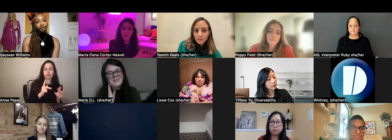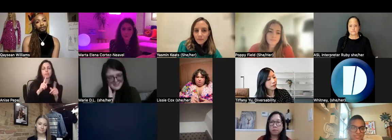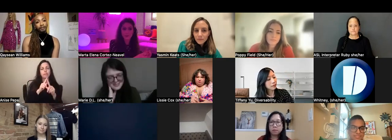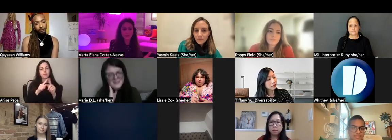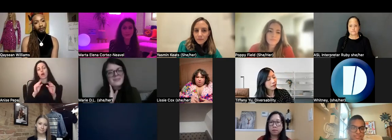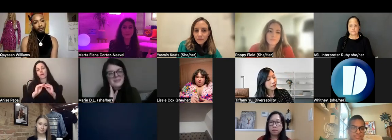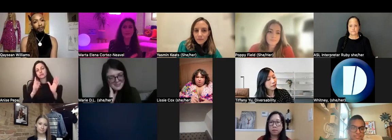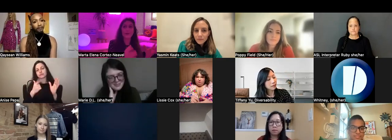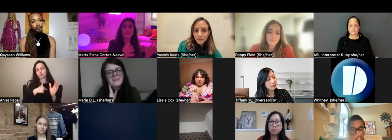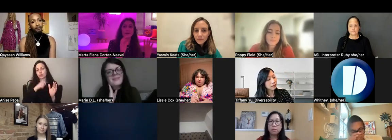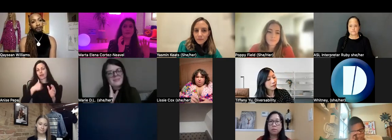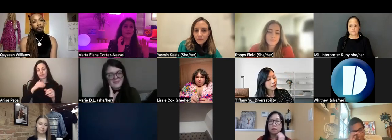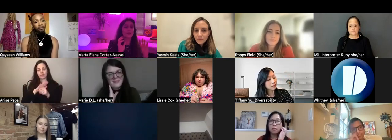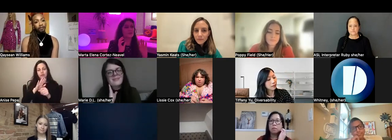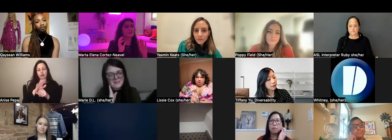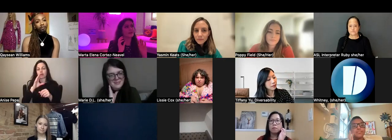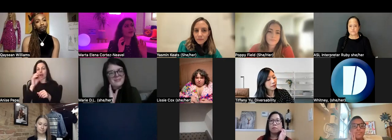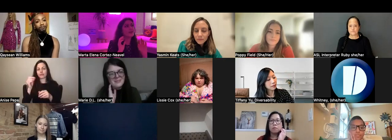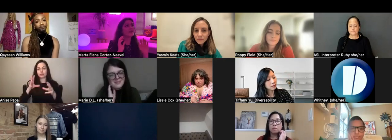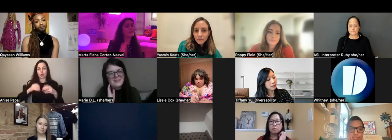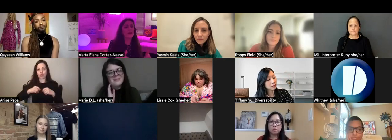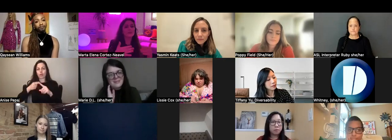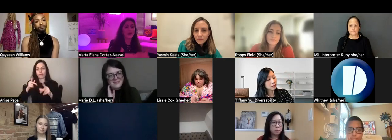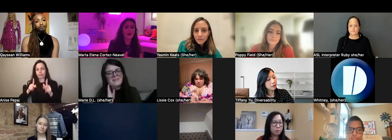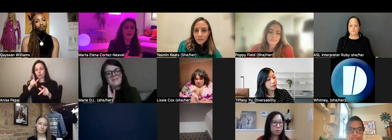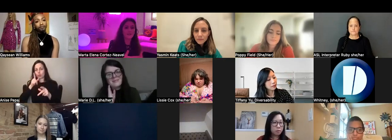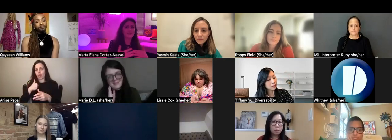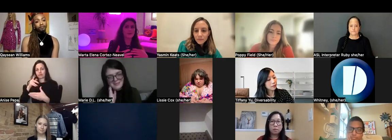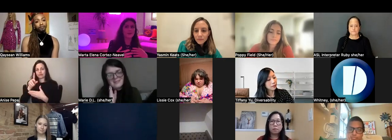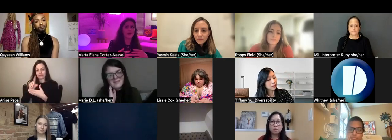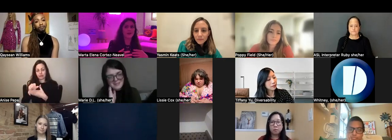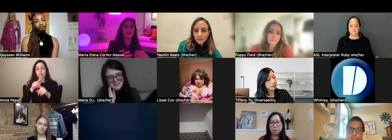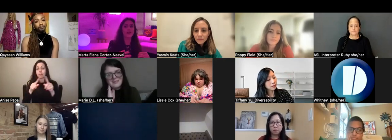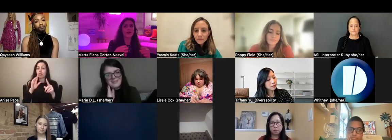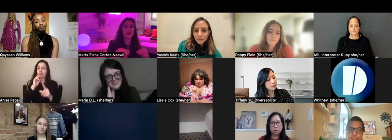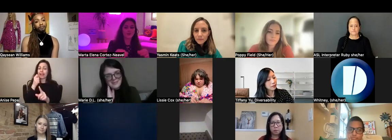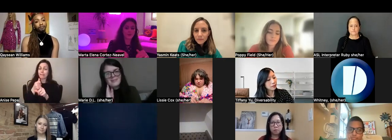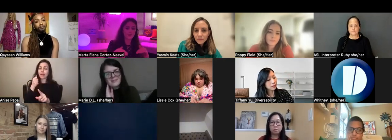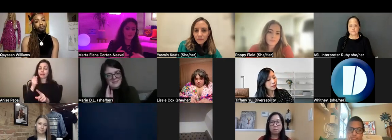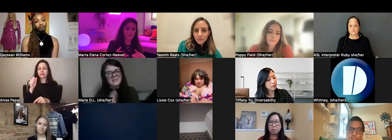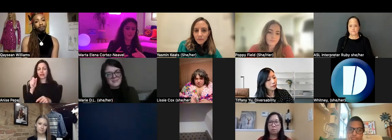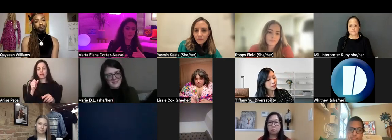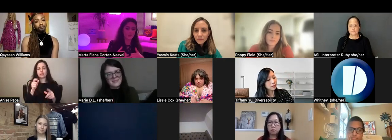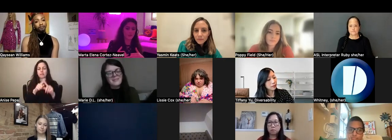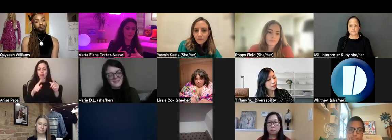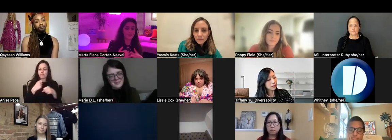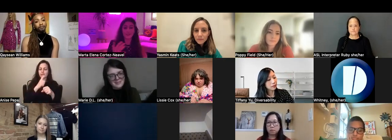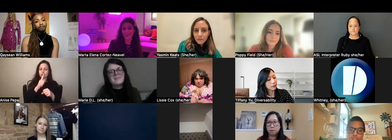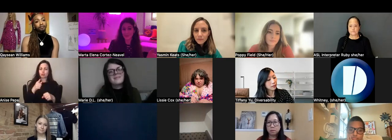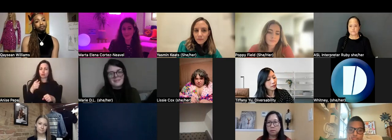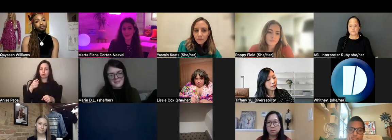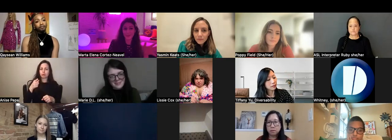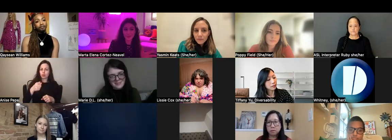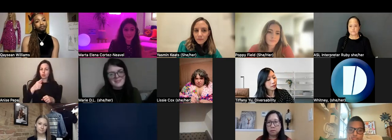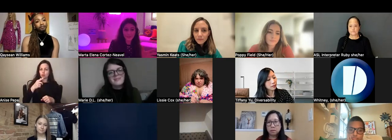owned by people with disabilities yet, but I think in terms of the impact you have, it's more about are you making sure that you are just